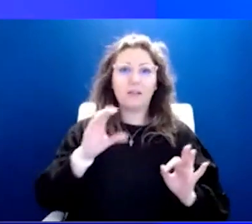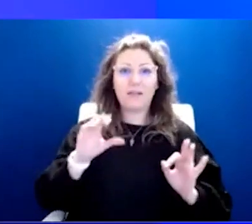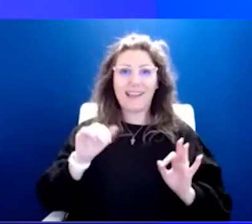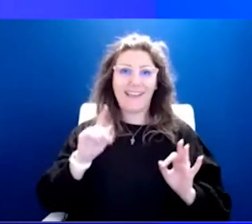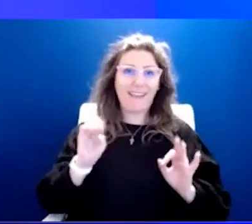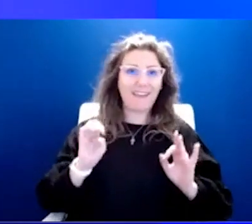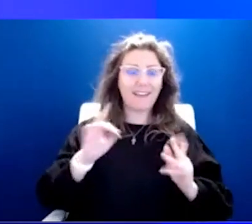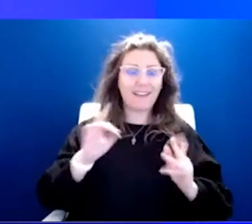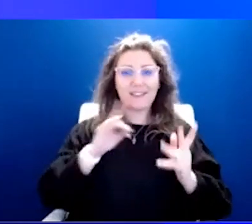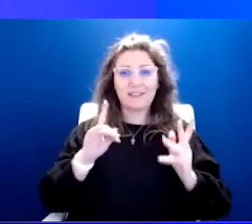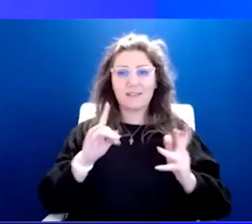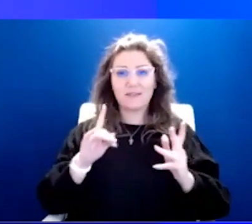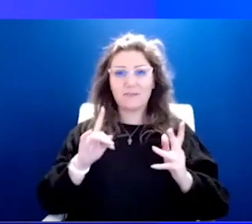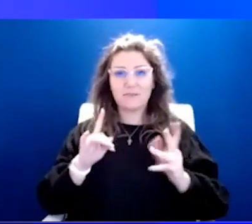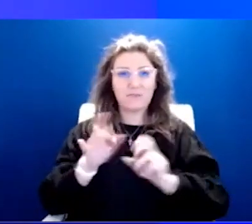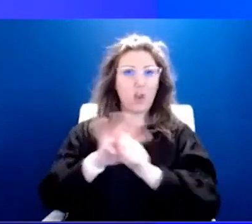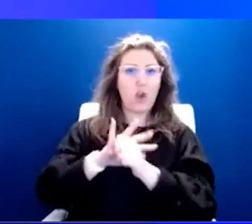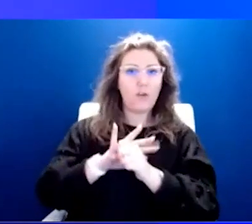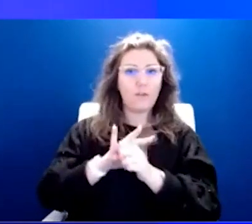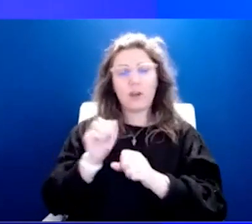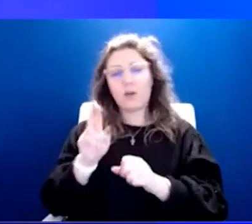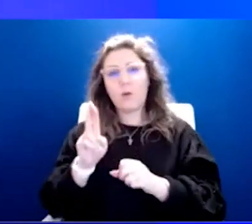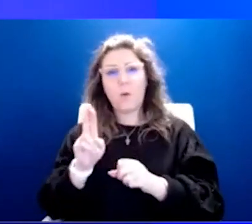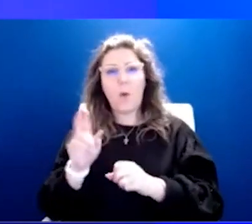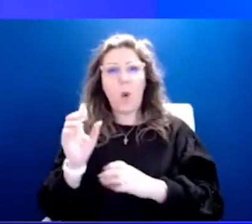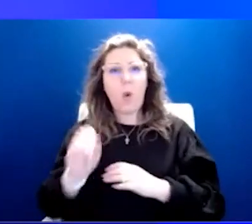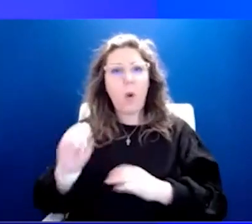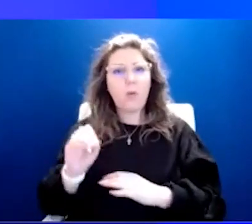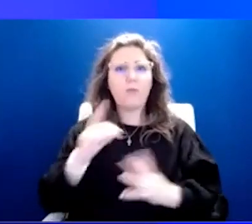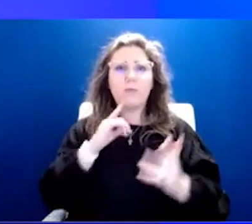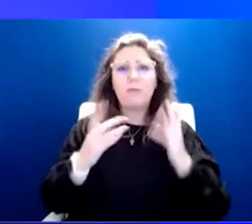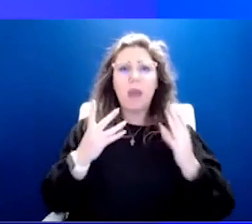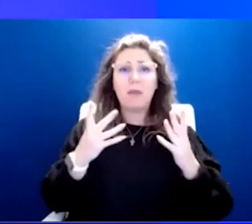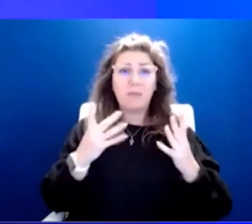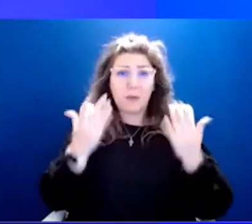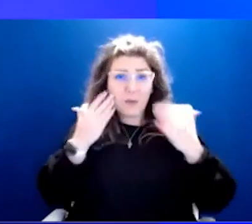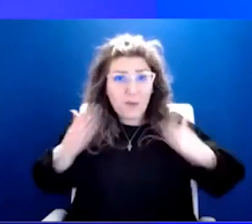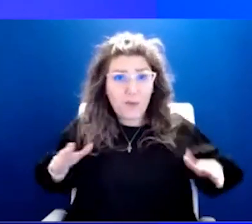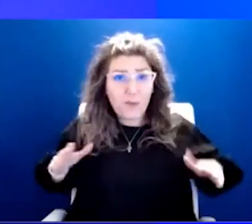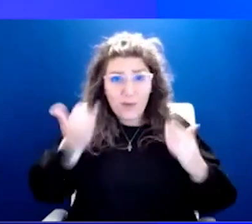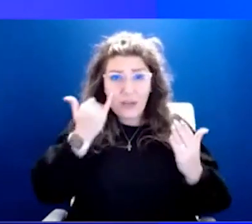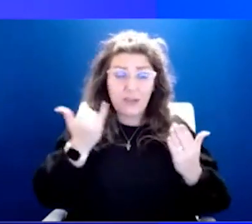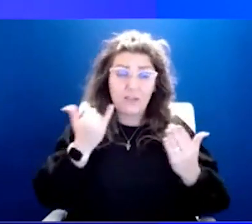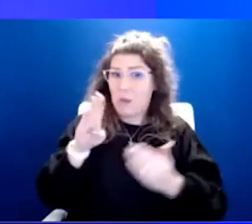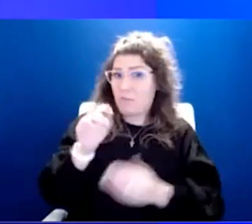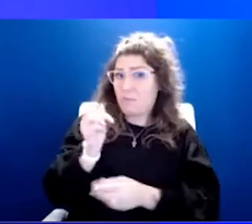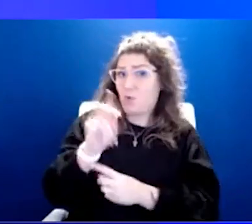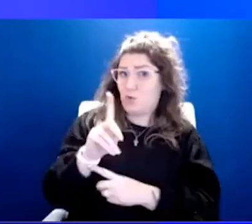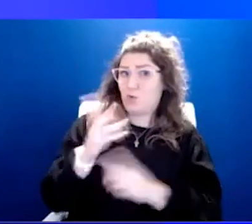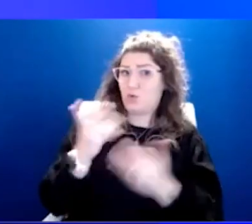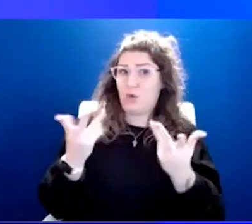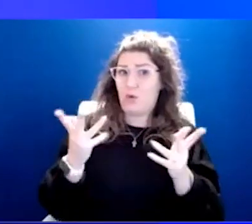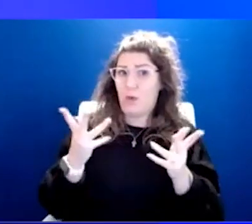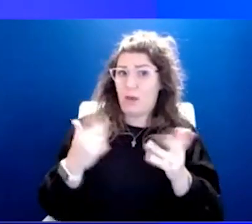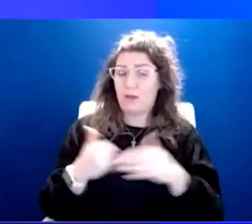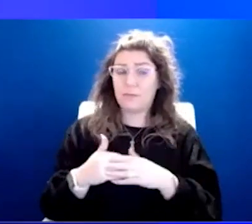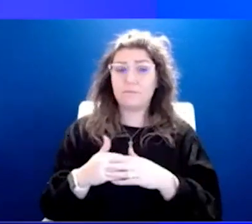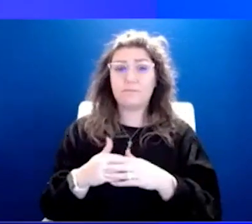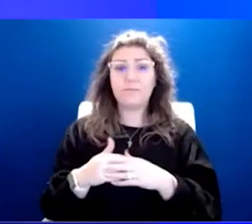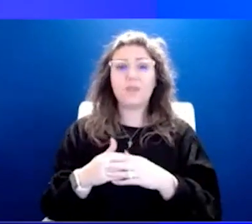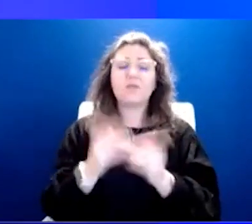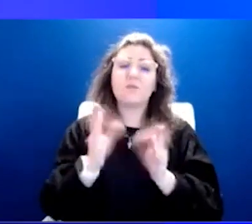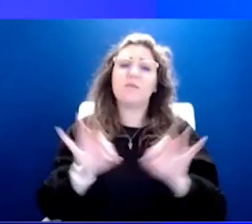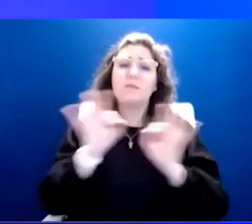of COVID or Omicron, you may not know that if you've been boosted. So it's important for you to wear that mask so that